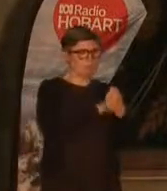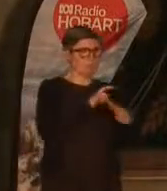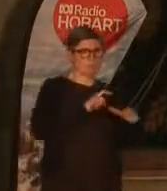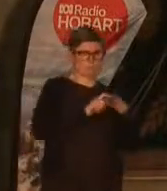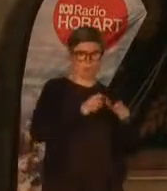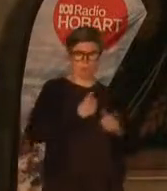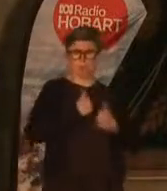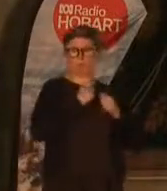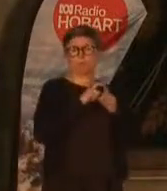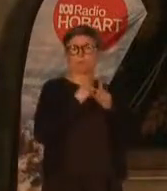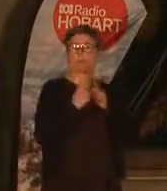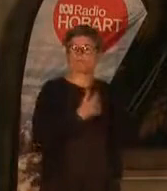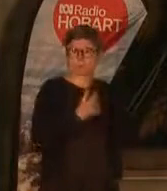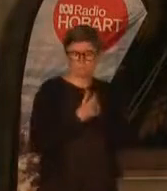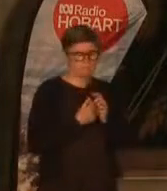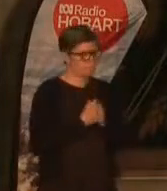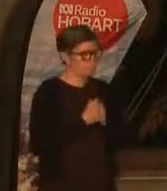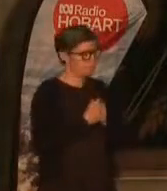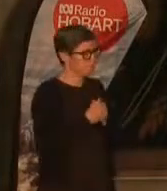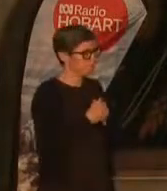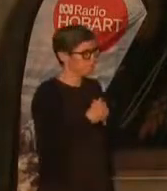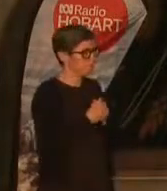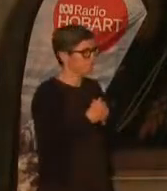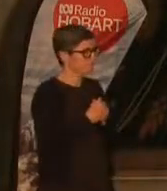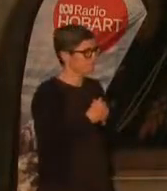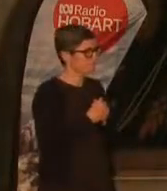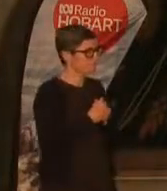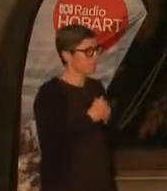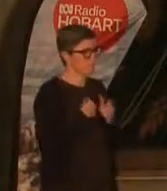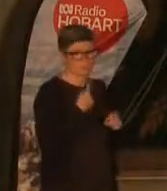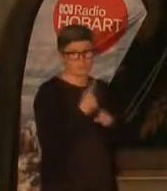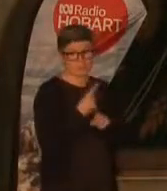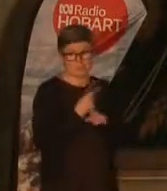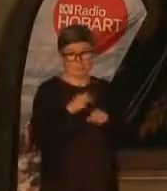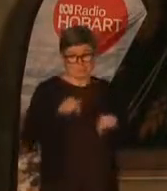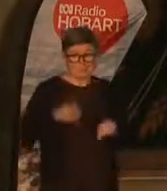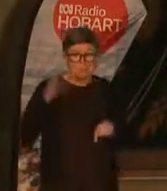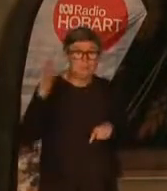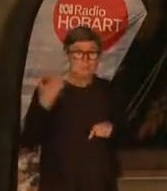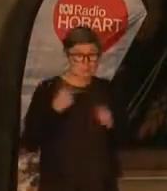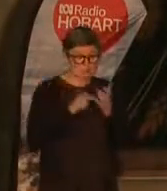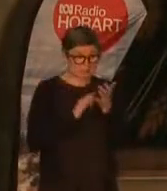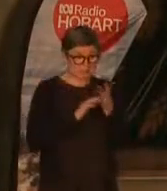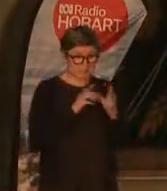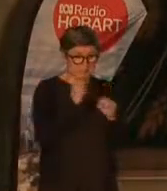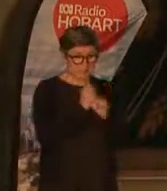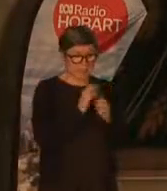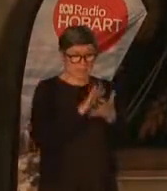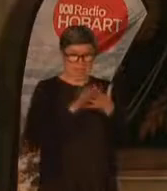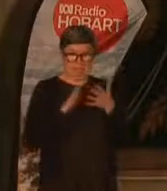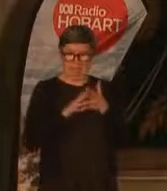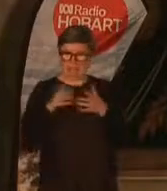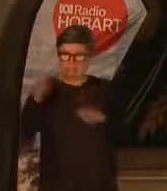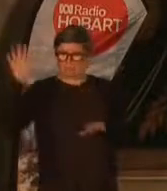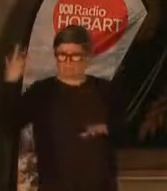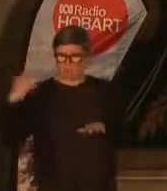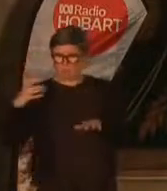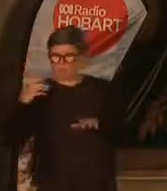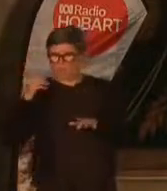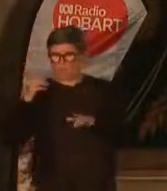culture. So certainly you can't, I mean, we've had these conversations here at TMAG about decolonising. Well, how could